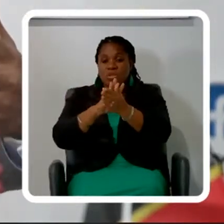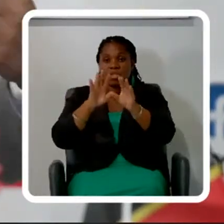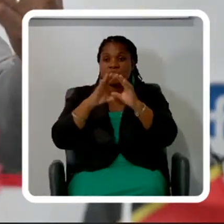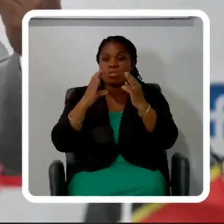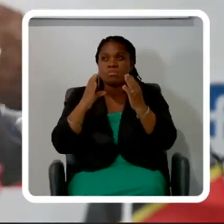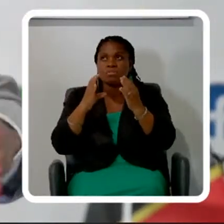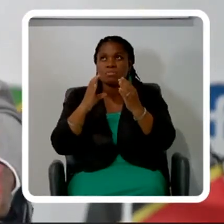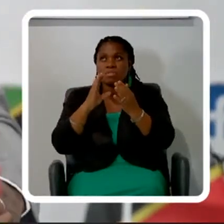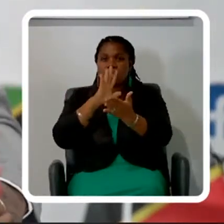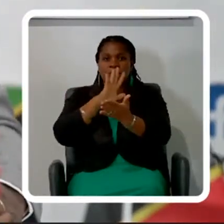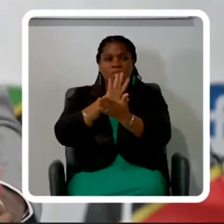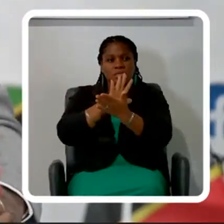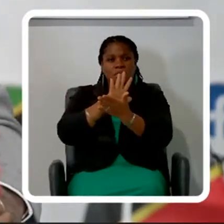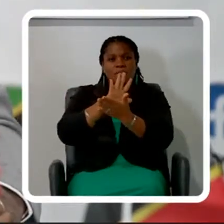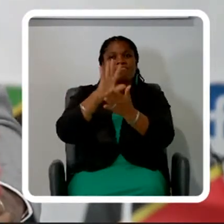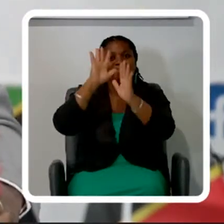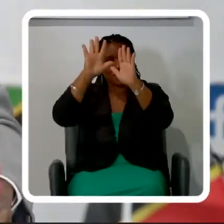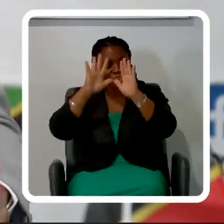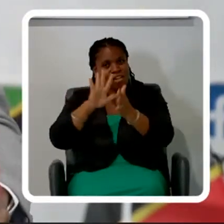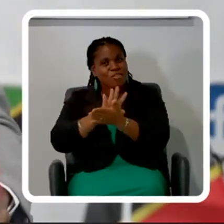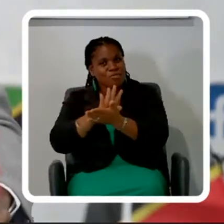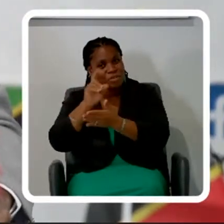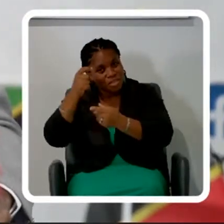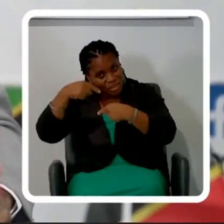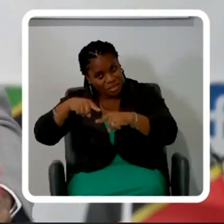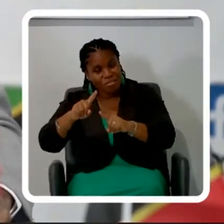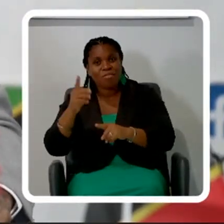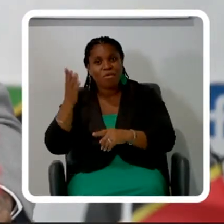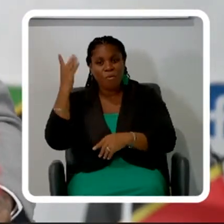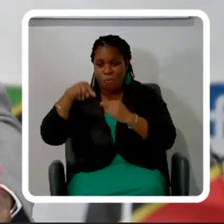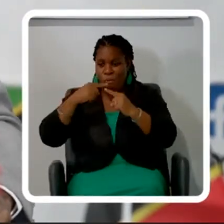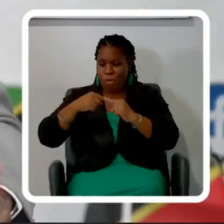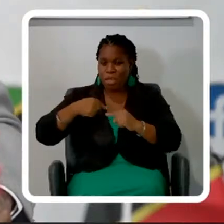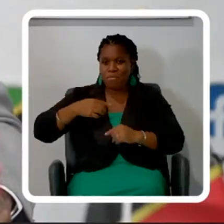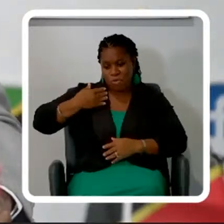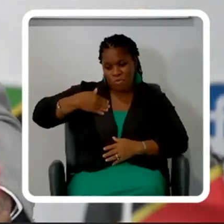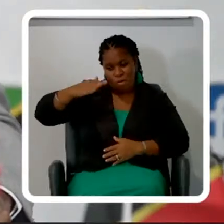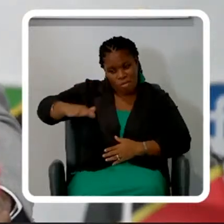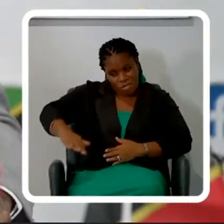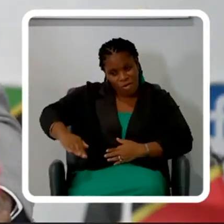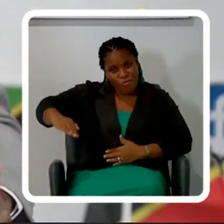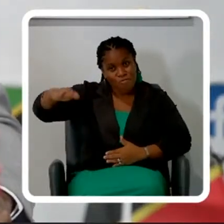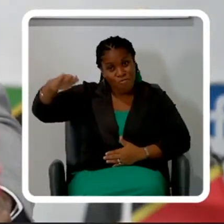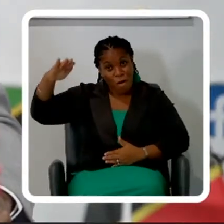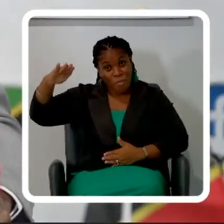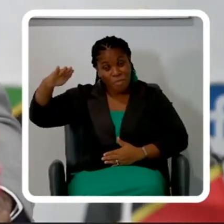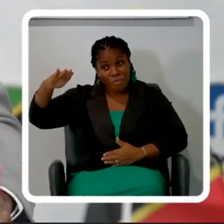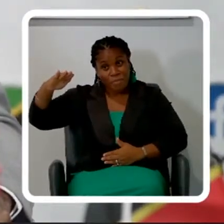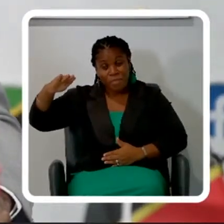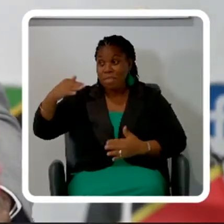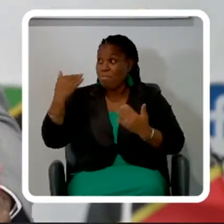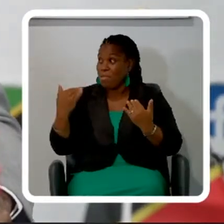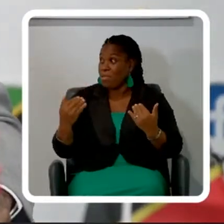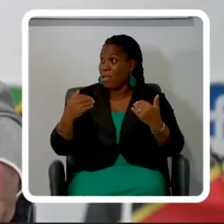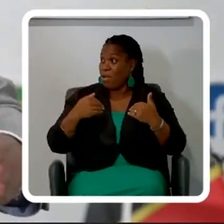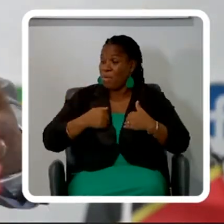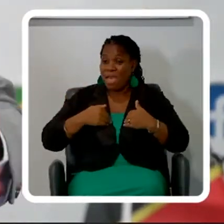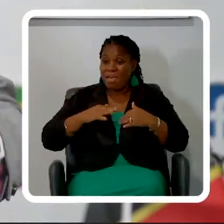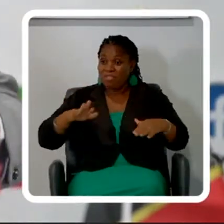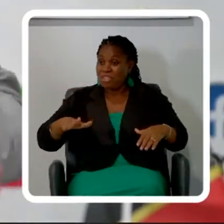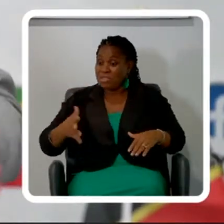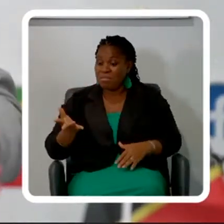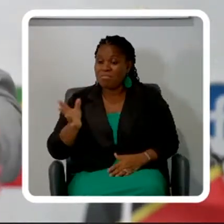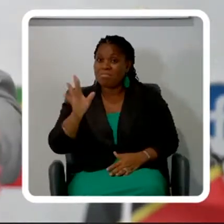your ethical direction. You'll never become a perfect human being, but you have a compass. Now you have children, 8, 9,